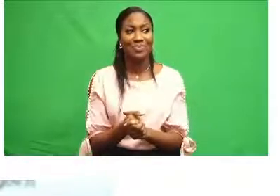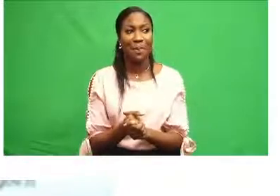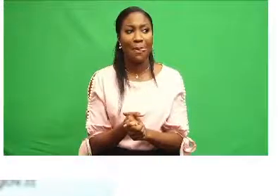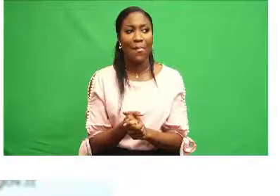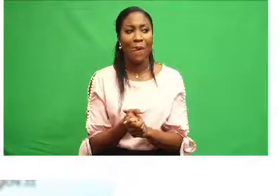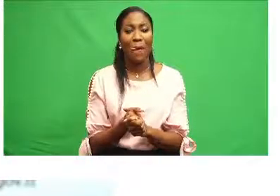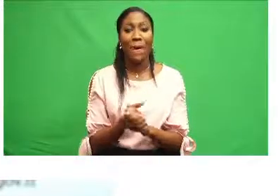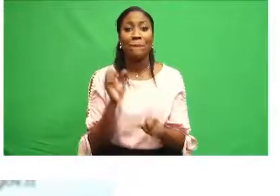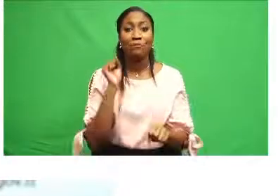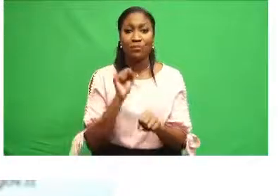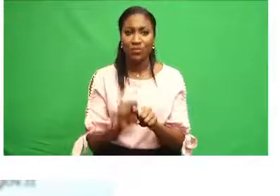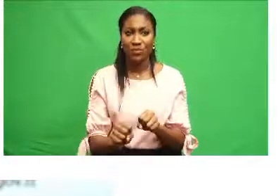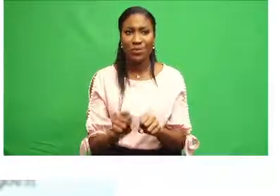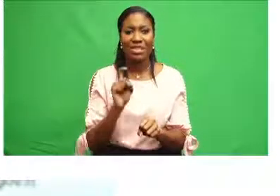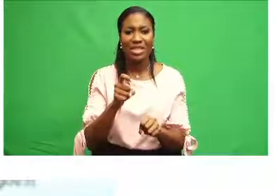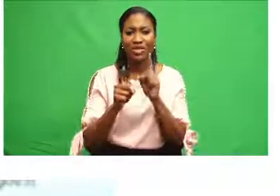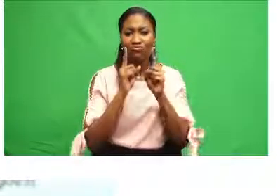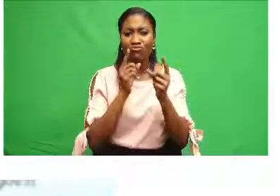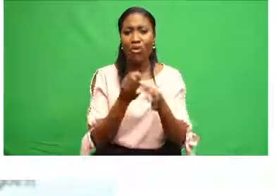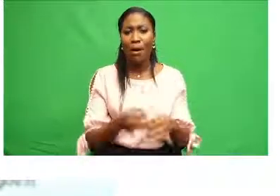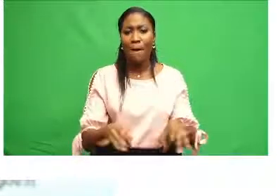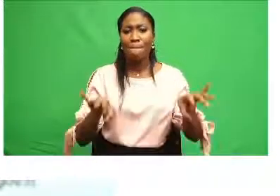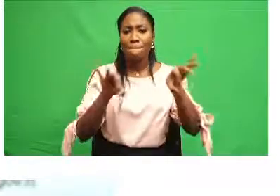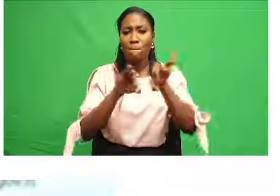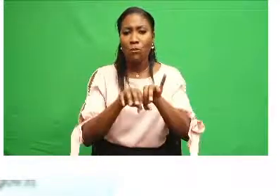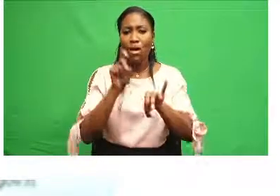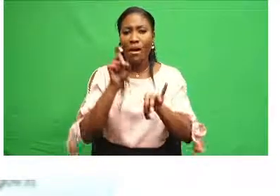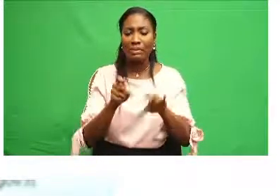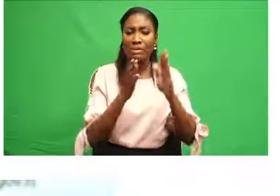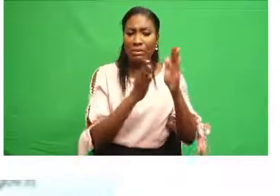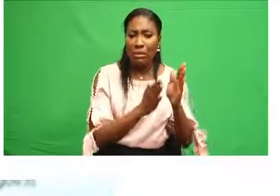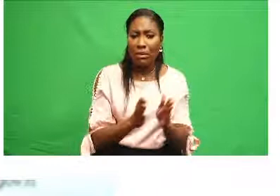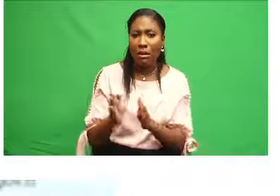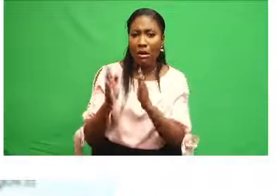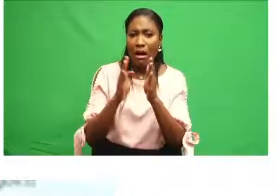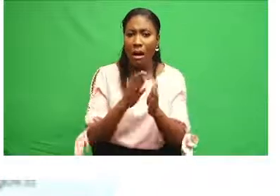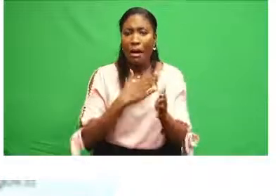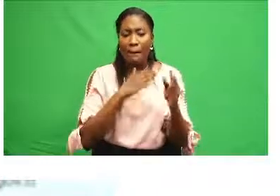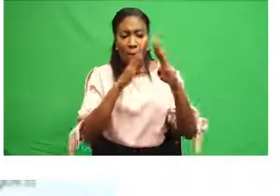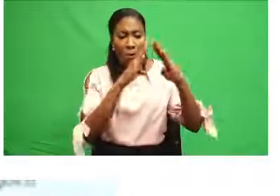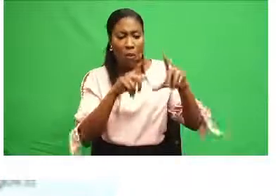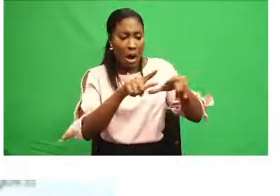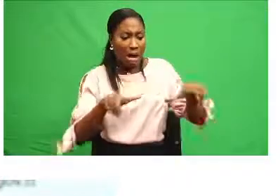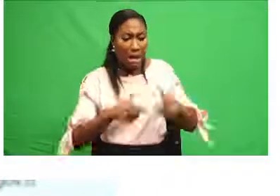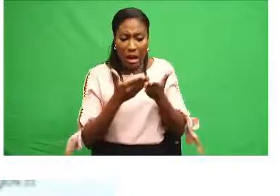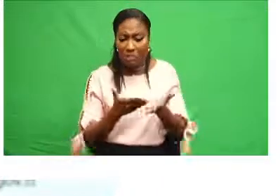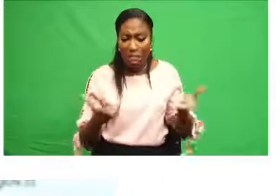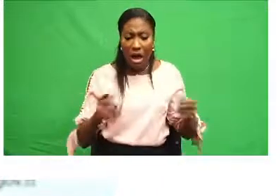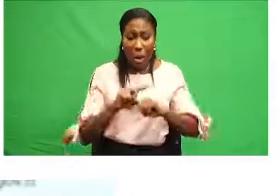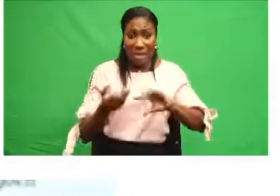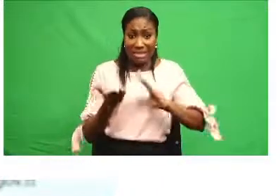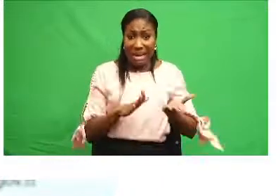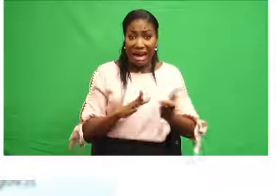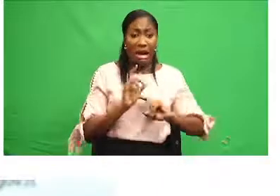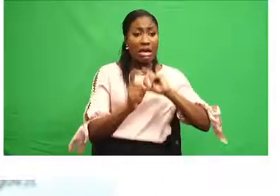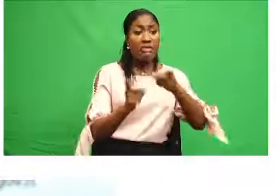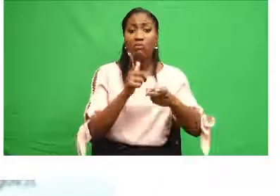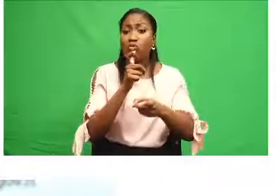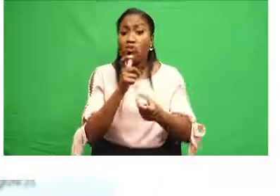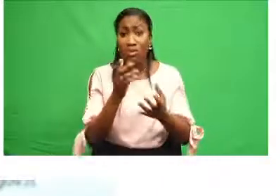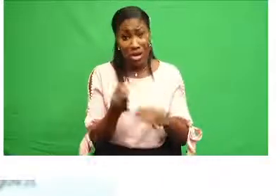estate planning for the elderly and how important it is for the elderly. Mr.